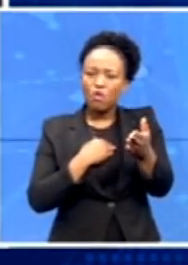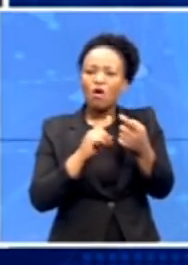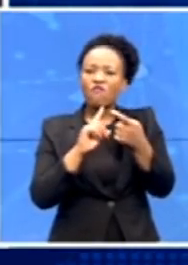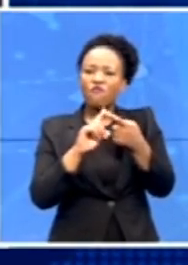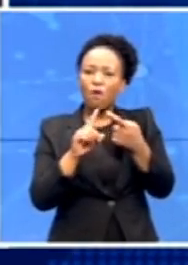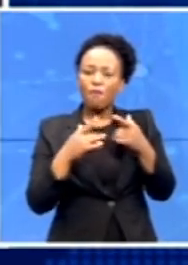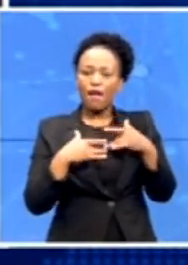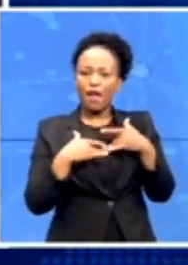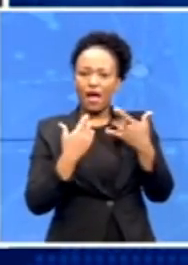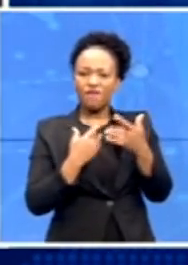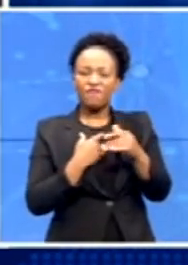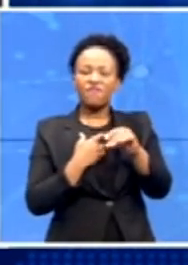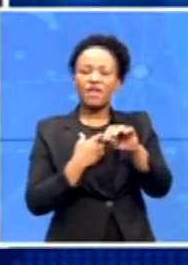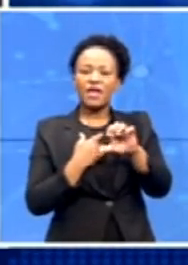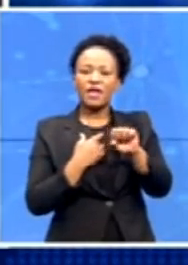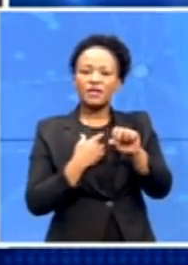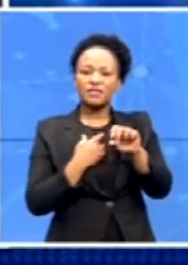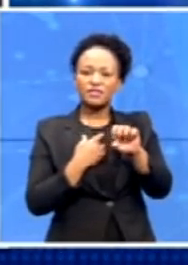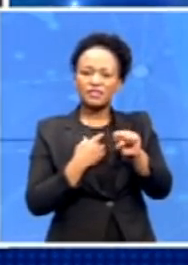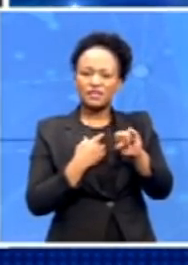Mr. Jacobus? Yes, Council.